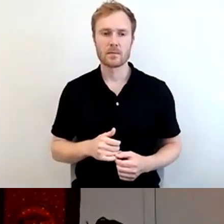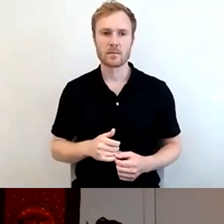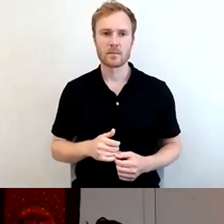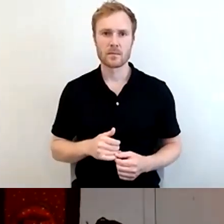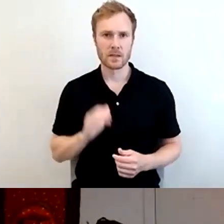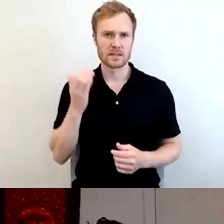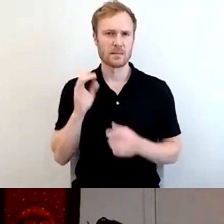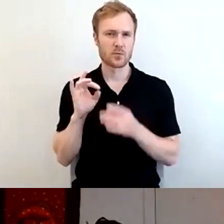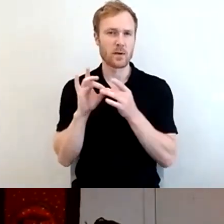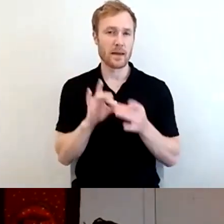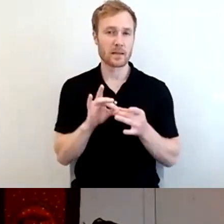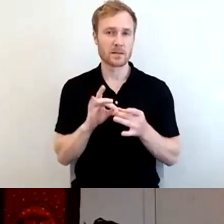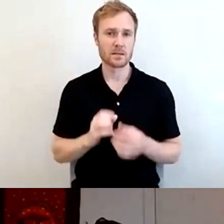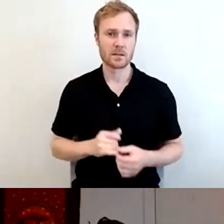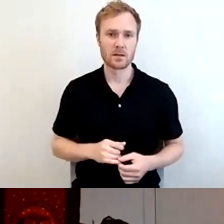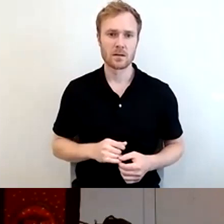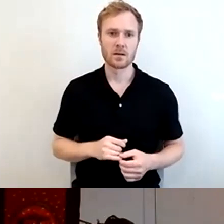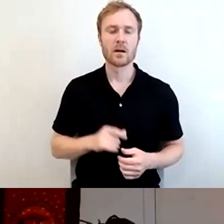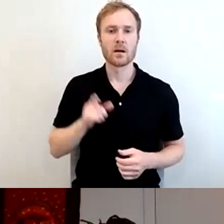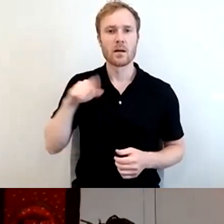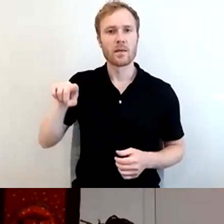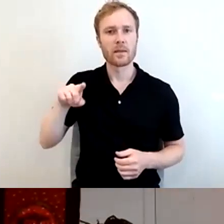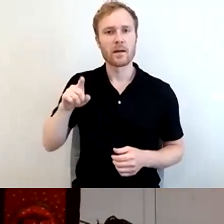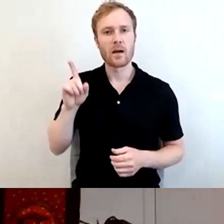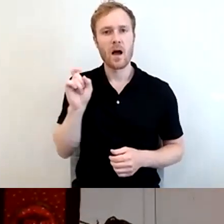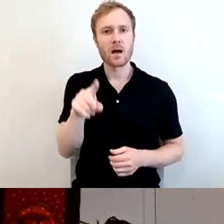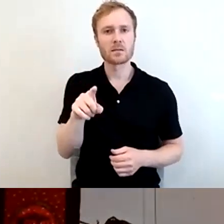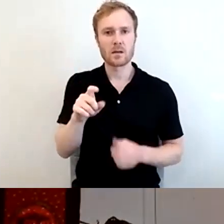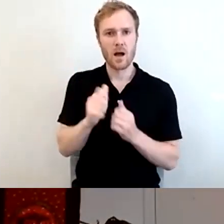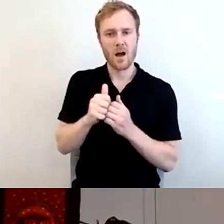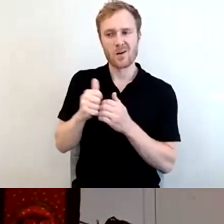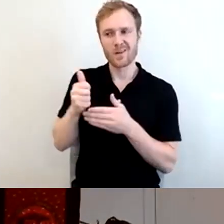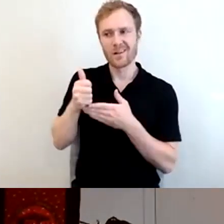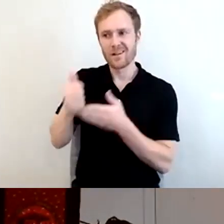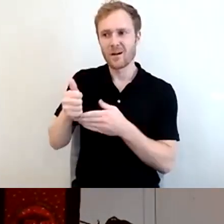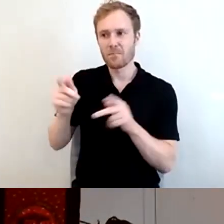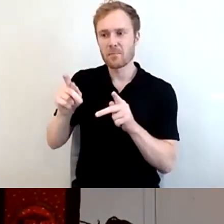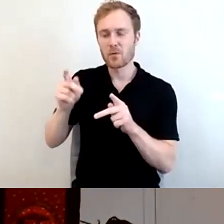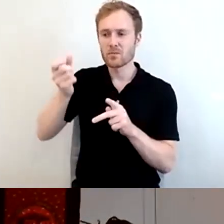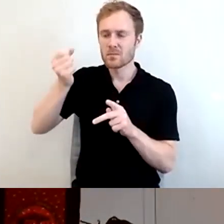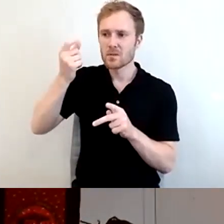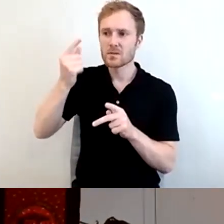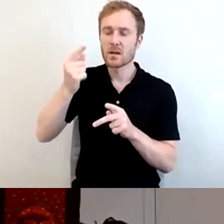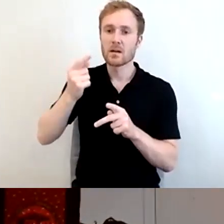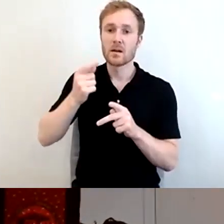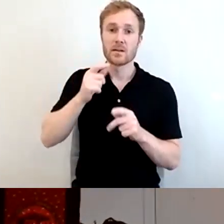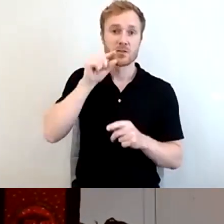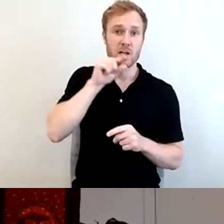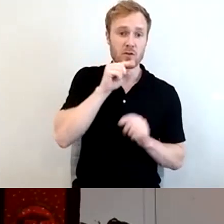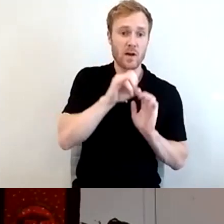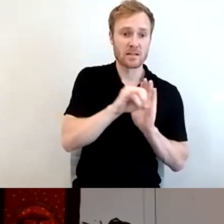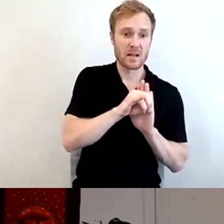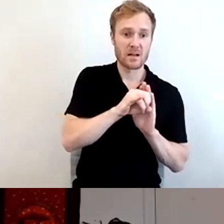related. They asked, how can we help people better understand that a fluctuation in gender identity does not constitute